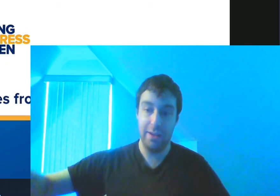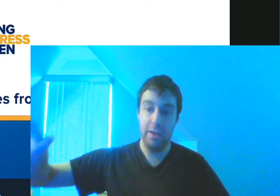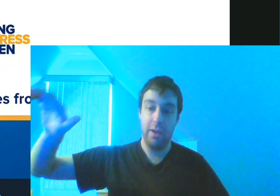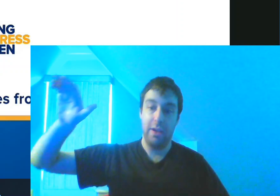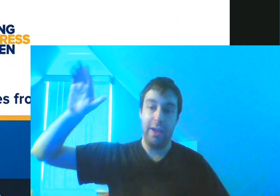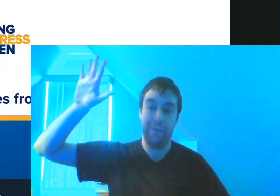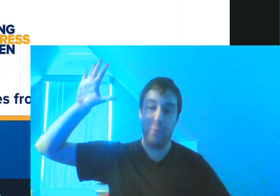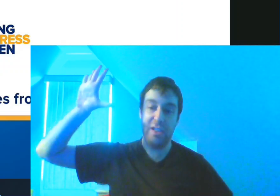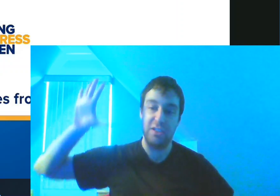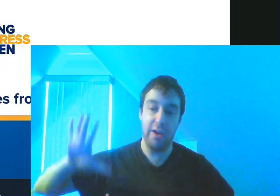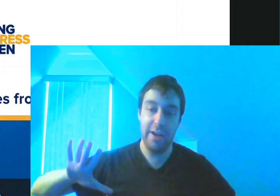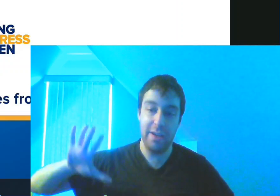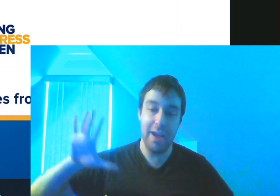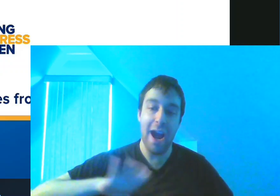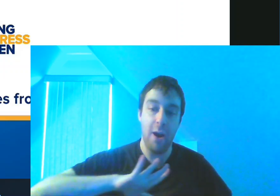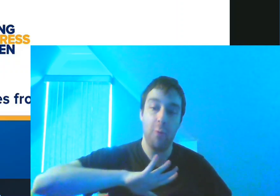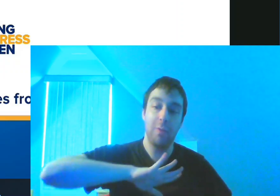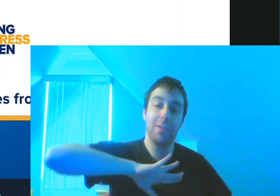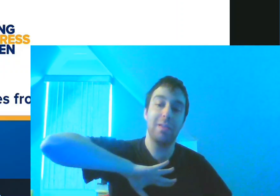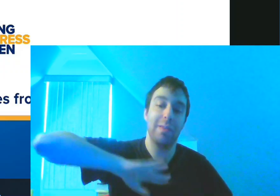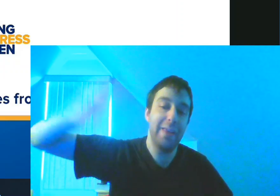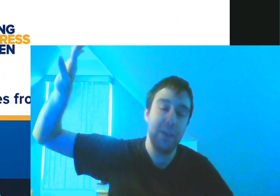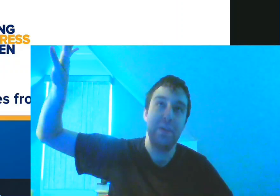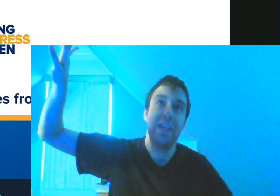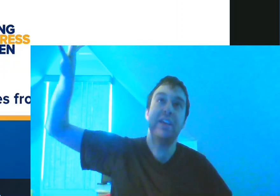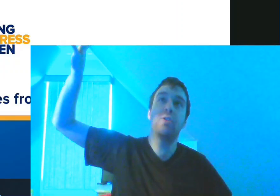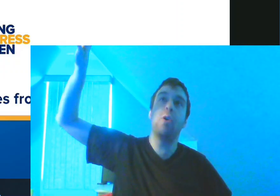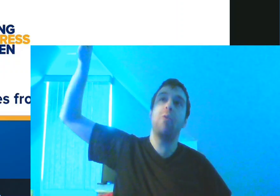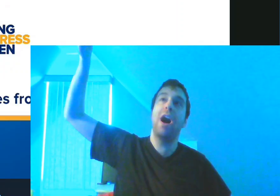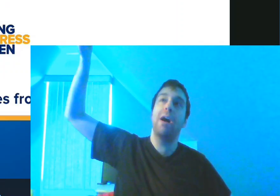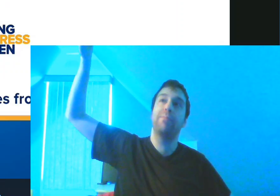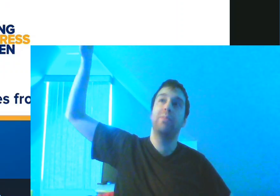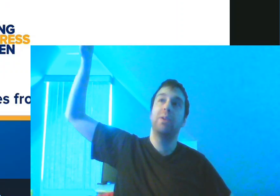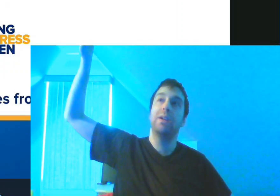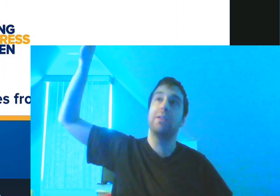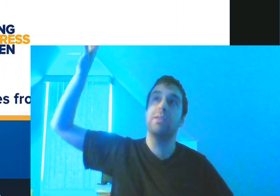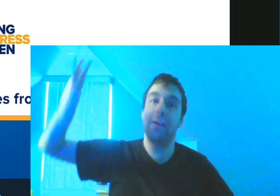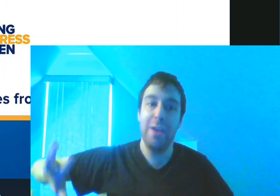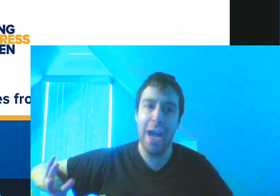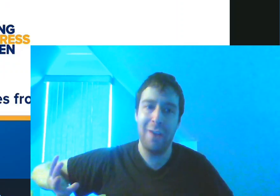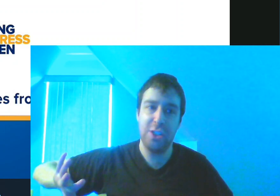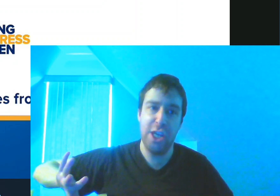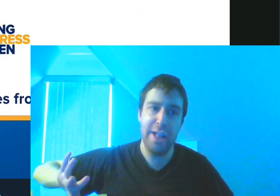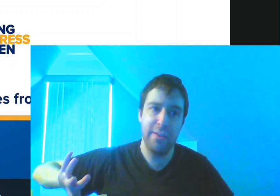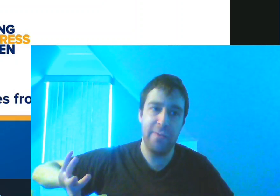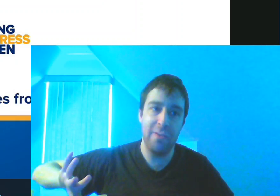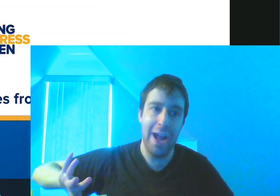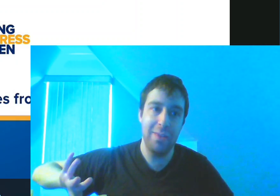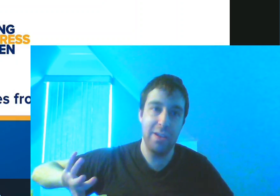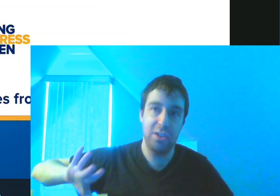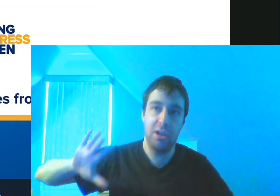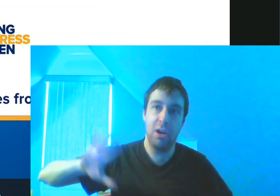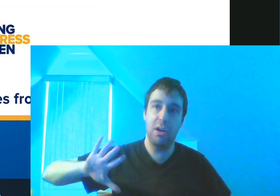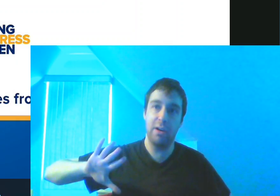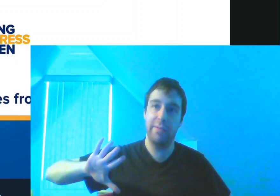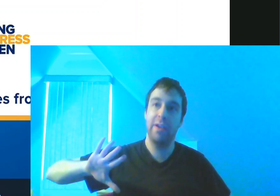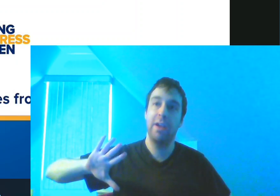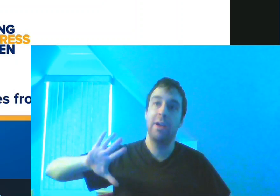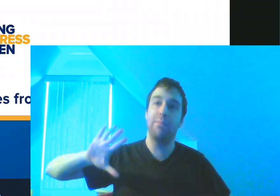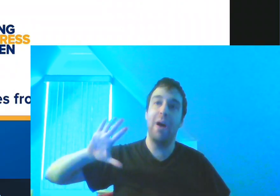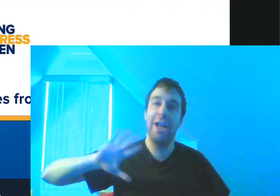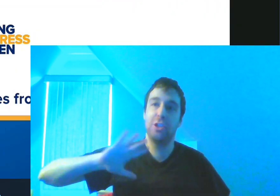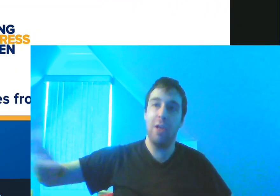that if we start now, let the peak go up, then we have a chance to flatten this